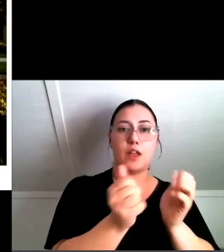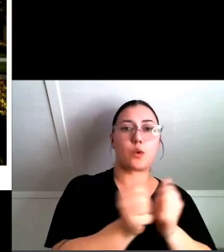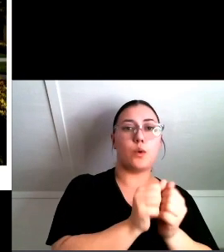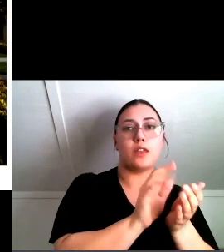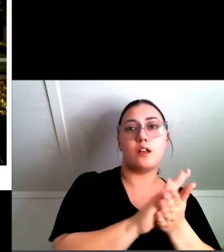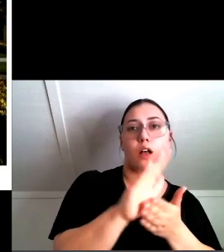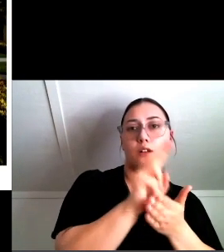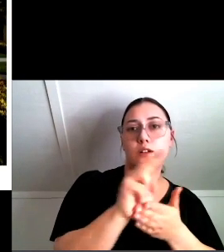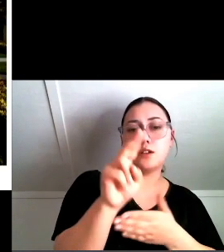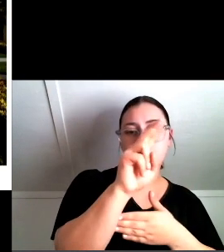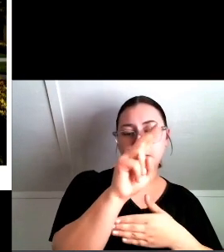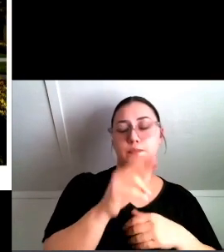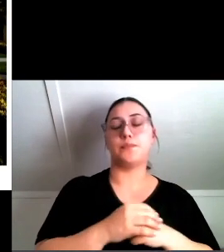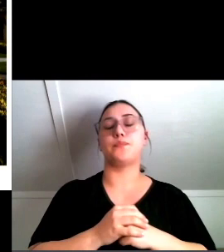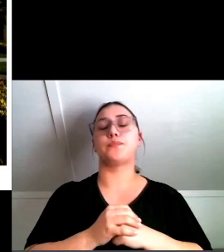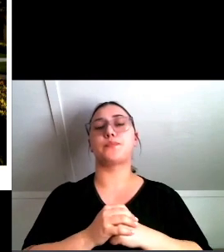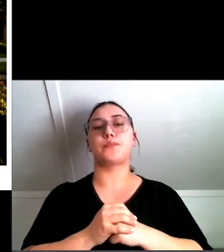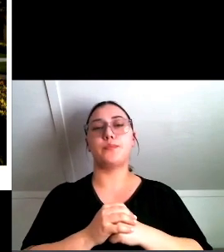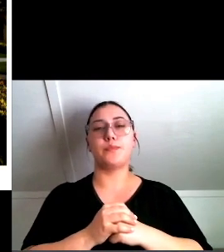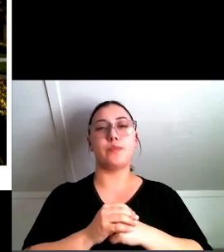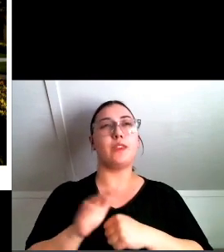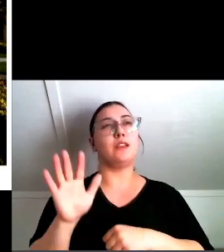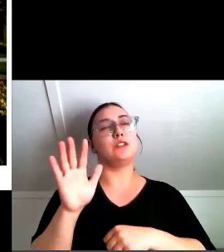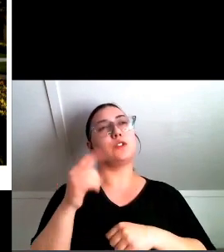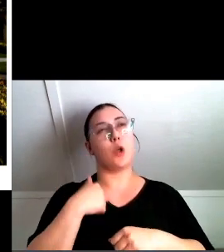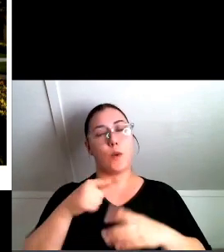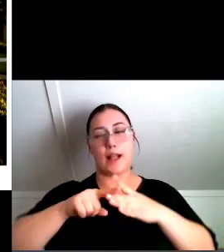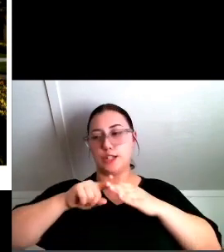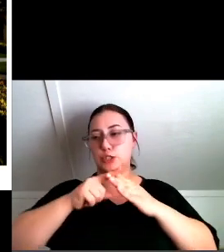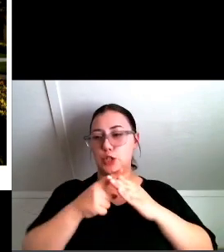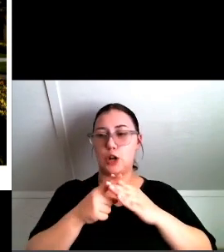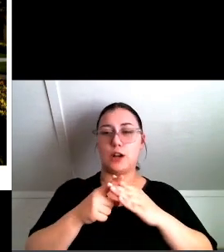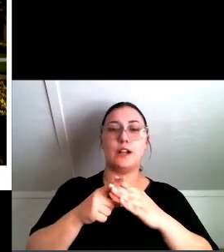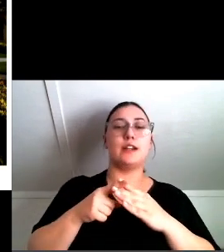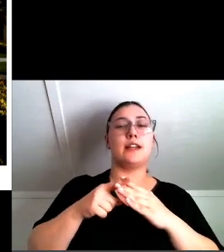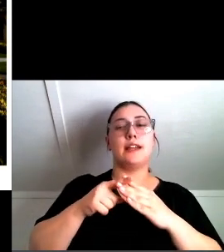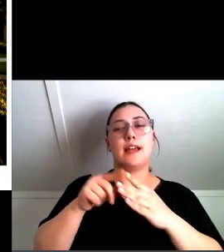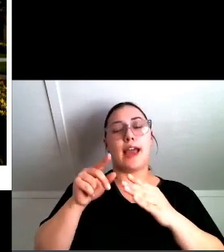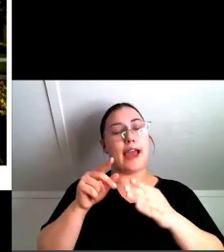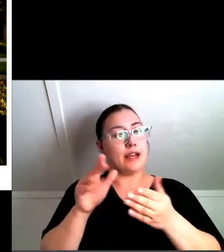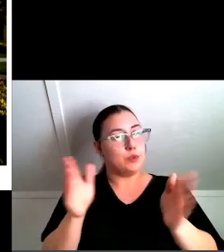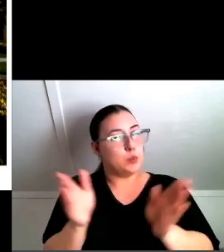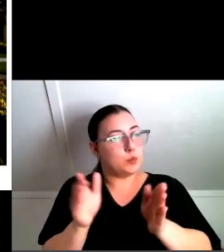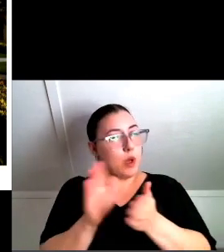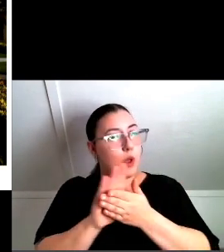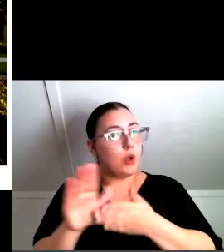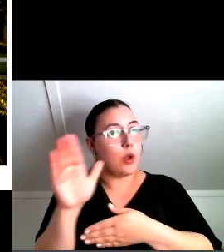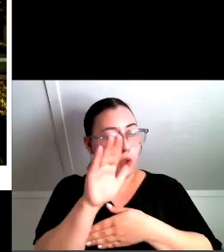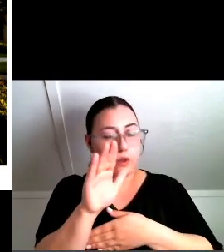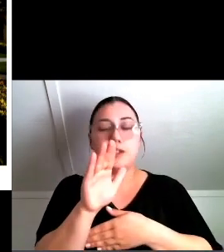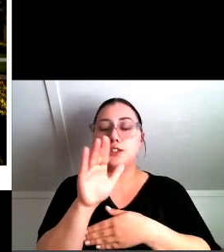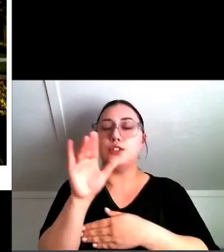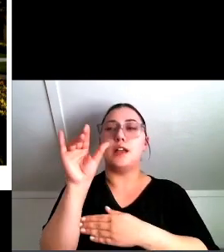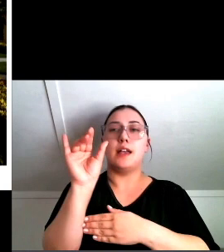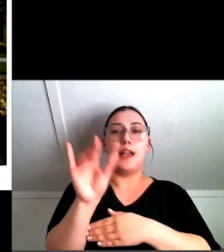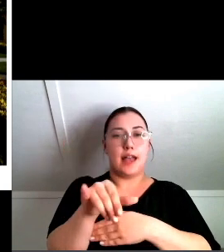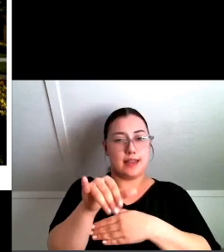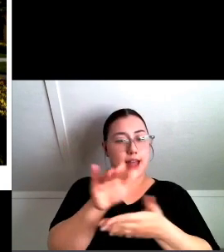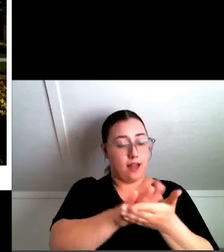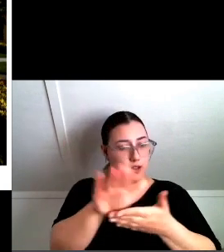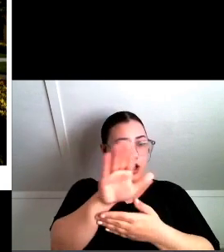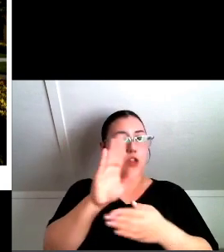There are roughly 2,000 students there. It was an institution that was dedicated to undergraduate